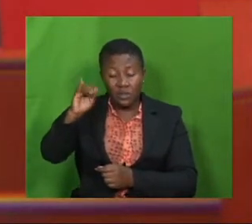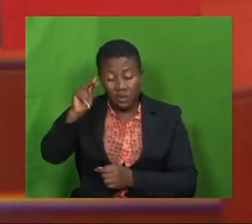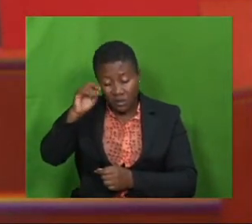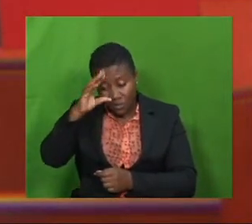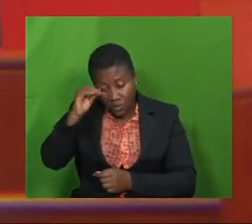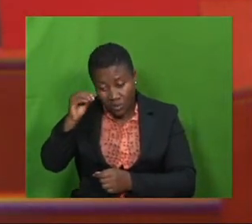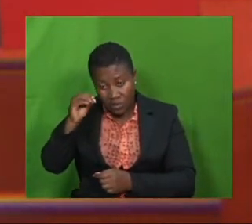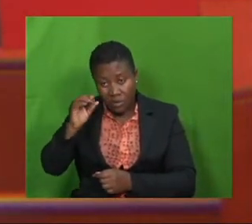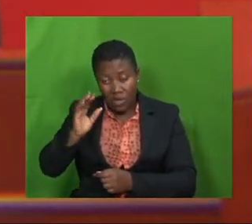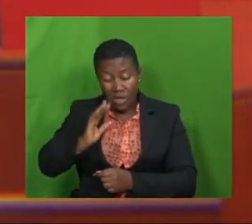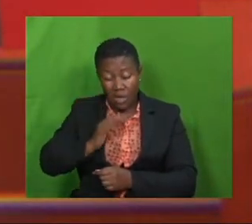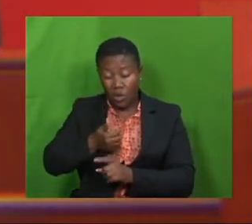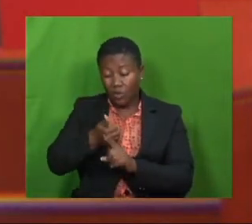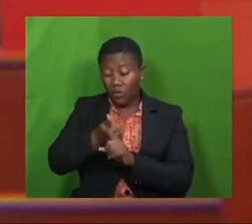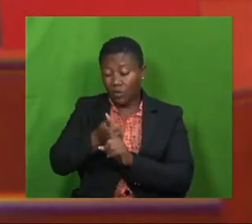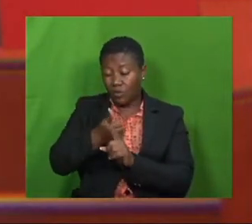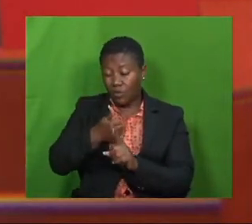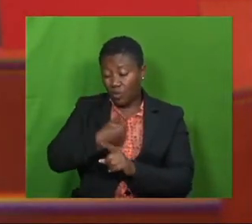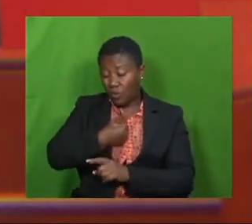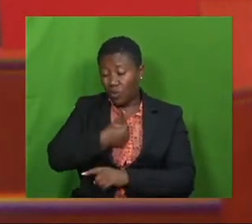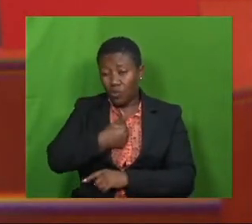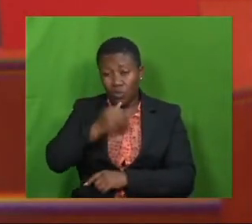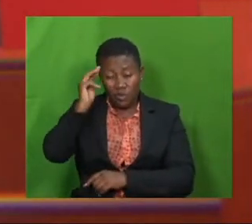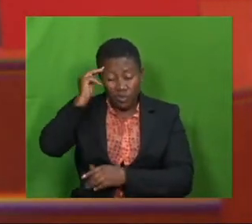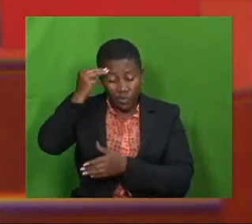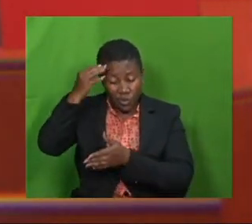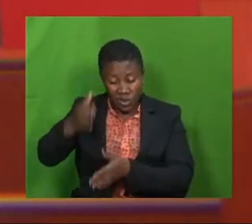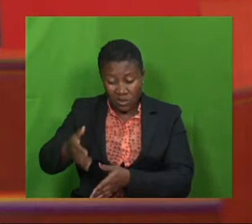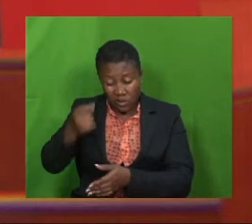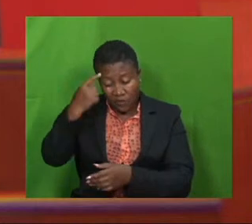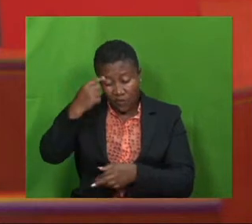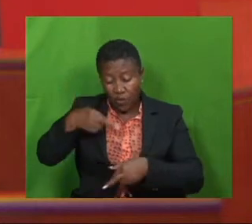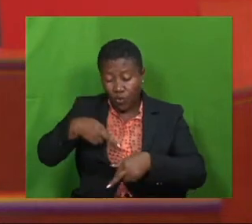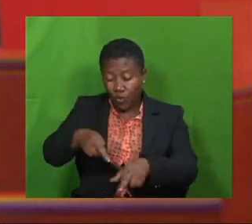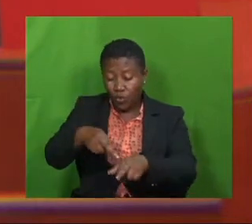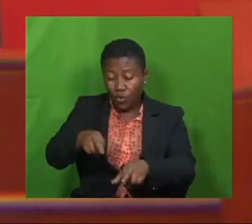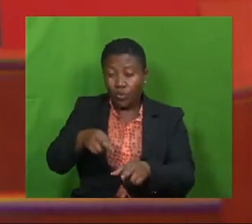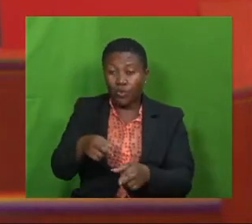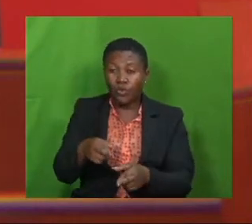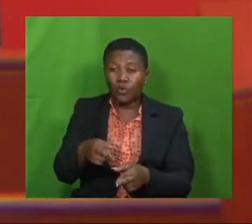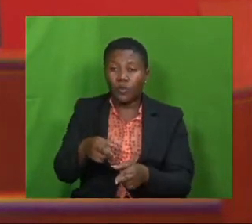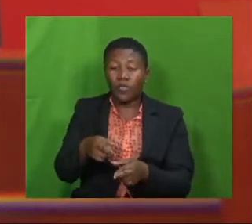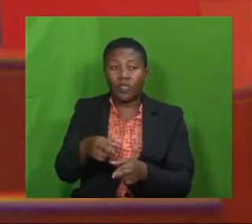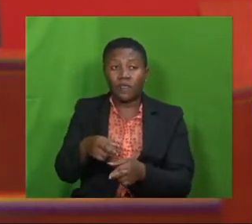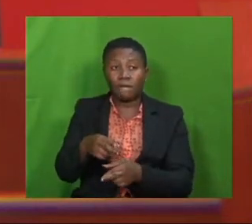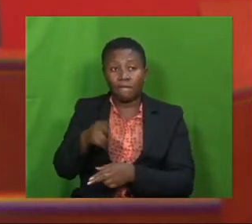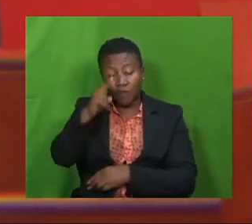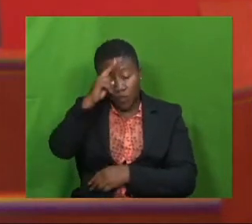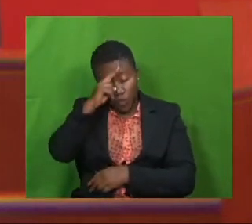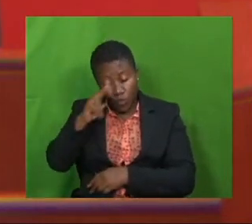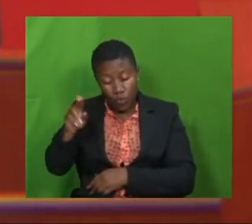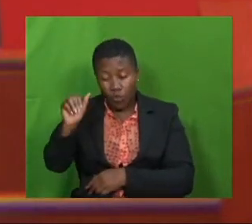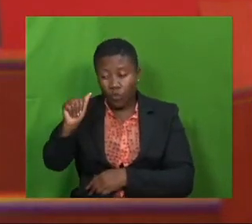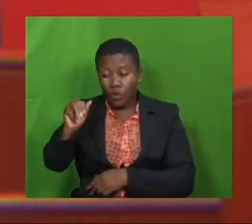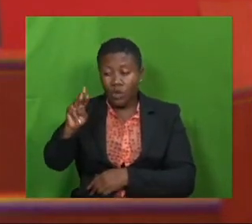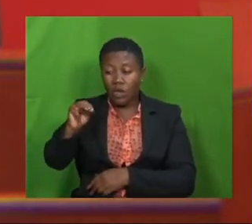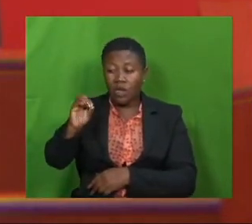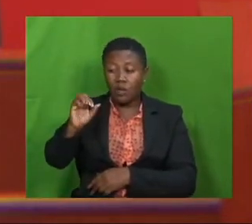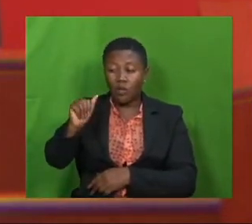Our own Minister for Roads and Highways, Honorable Amwakwata, will tell